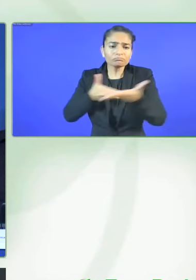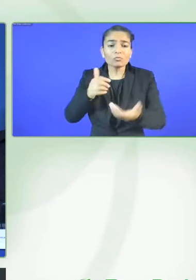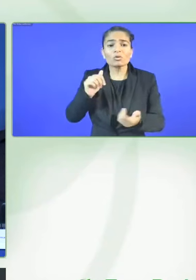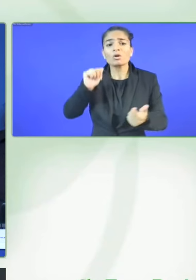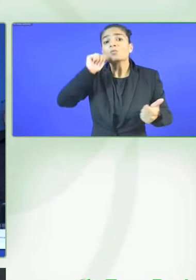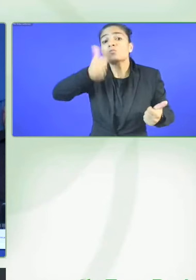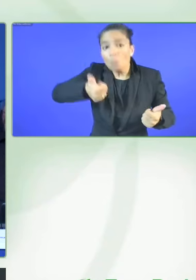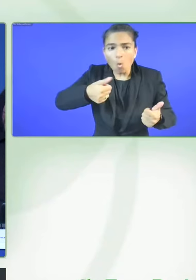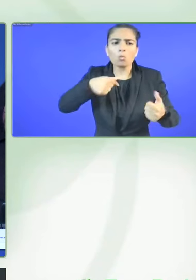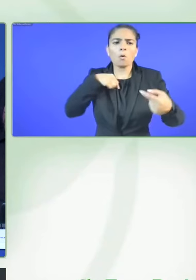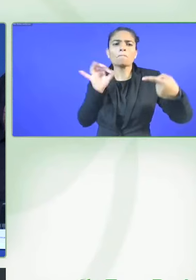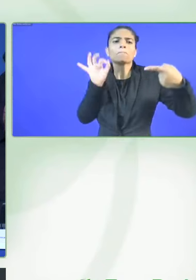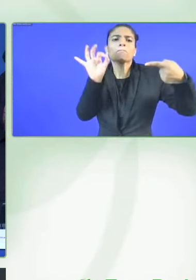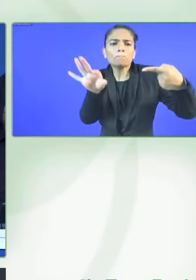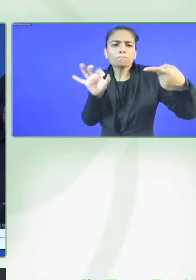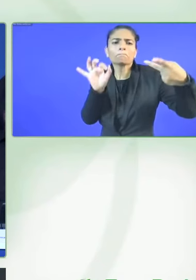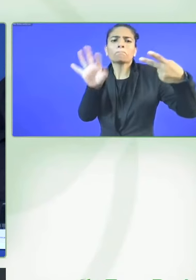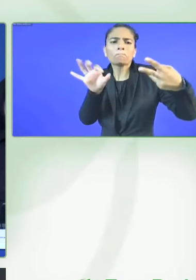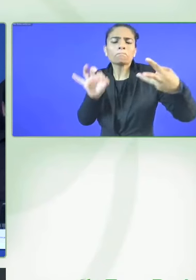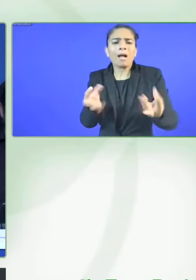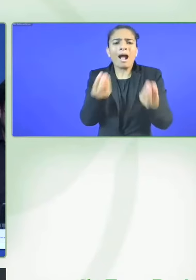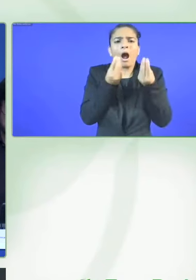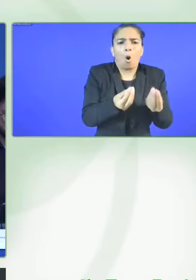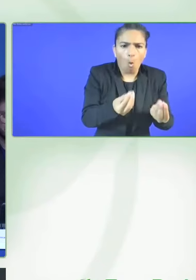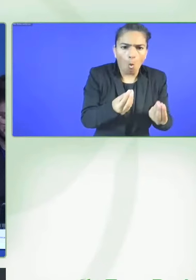improve or to speed up the process.